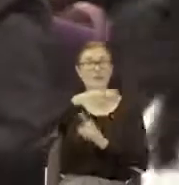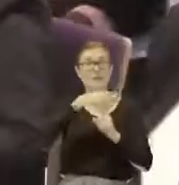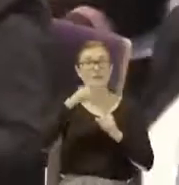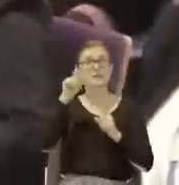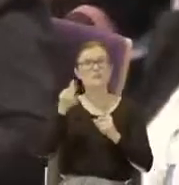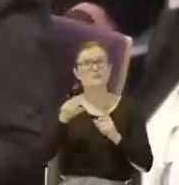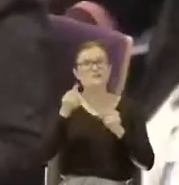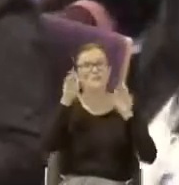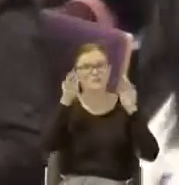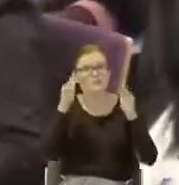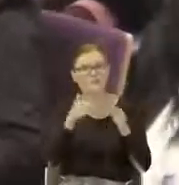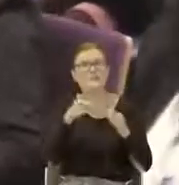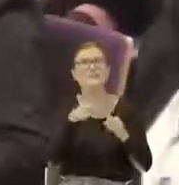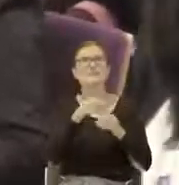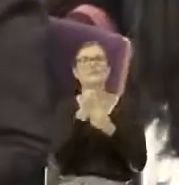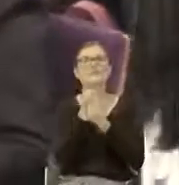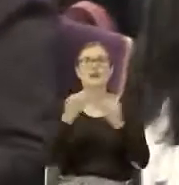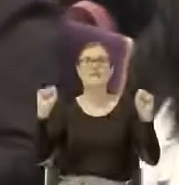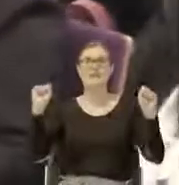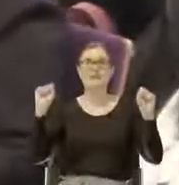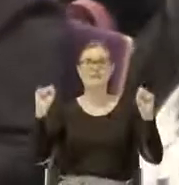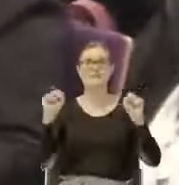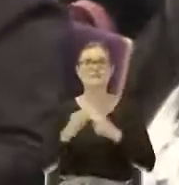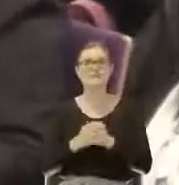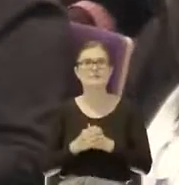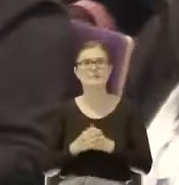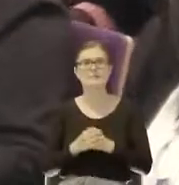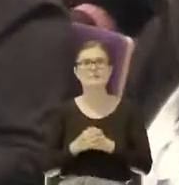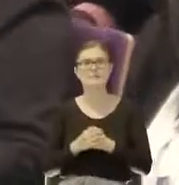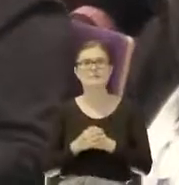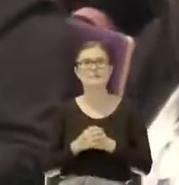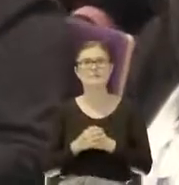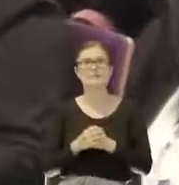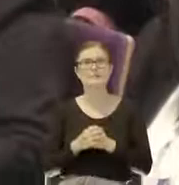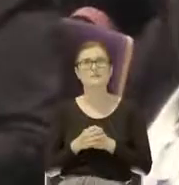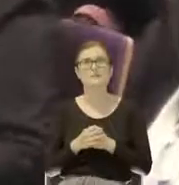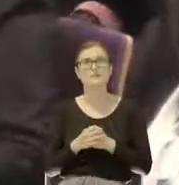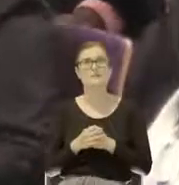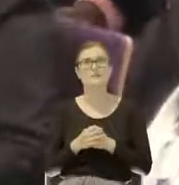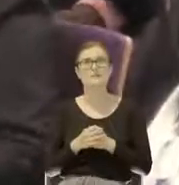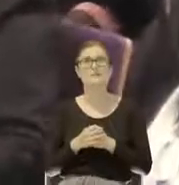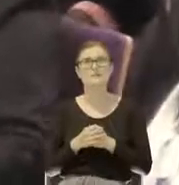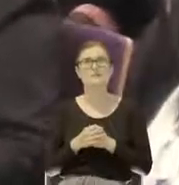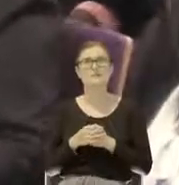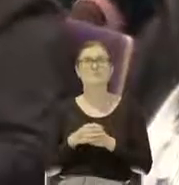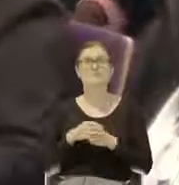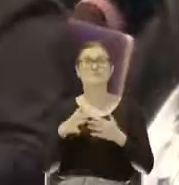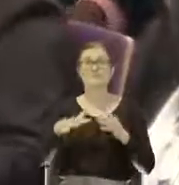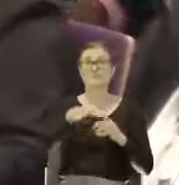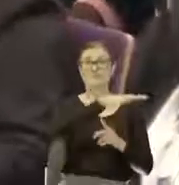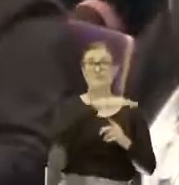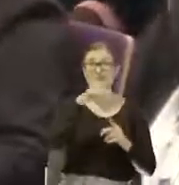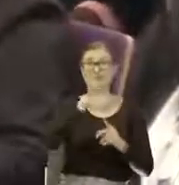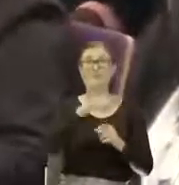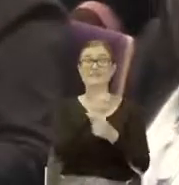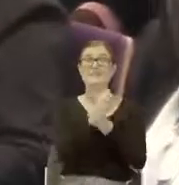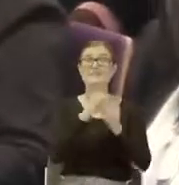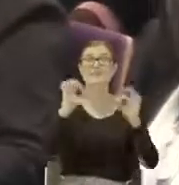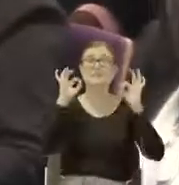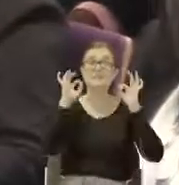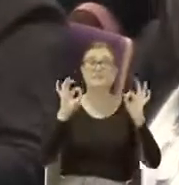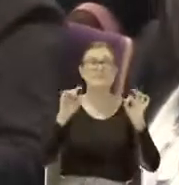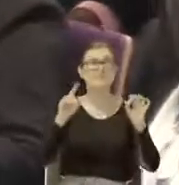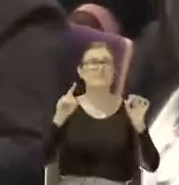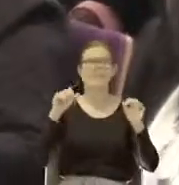assured in terms of the finances that will or insurances that will cover them. So